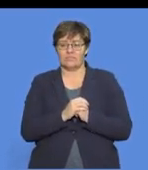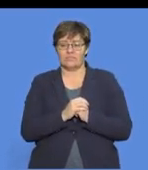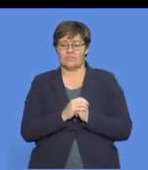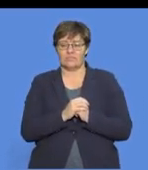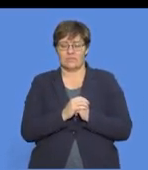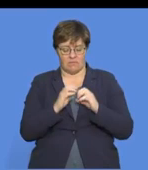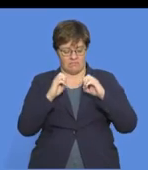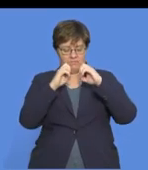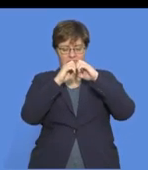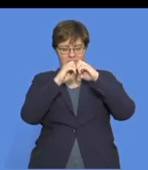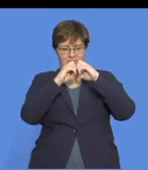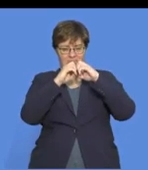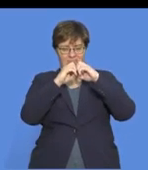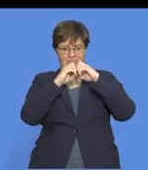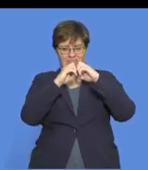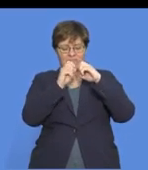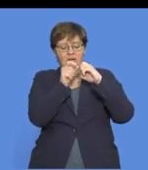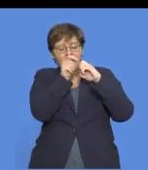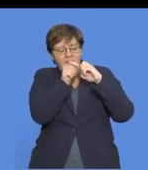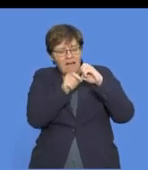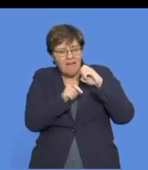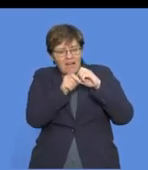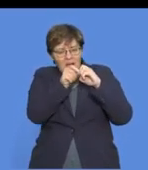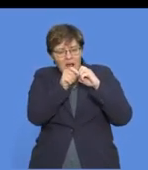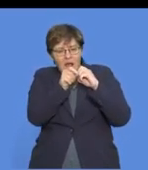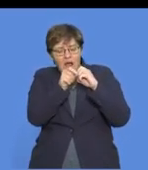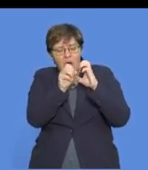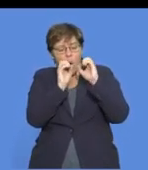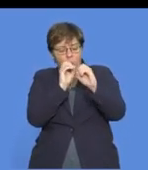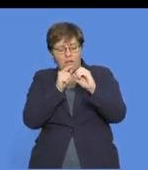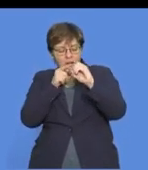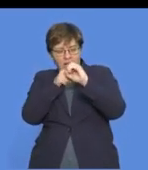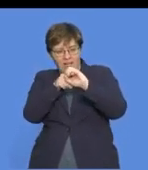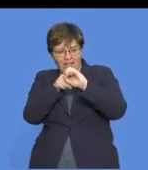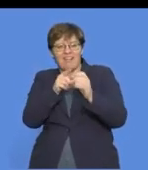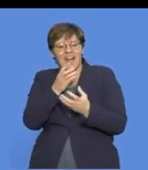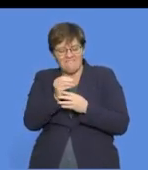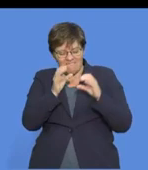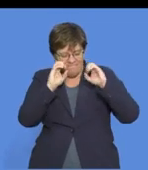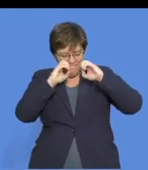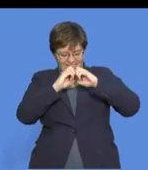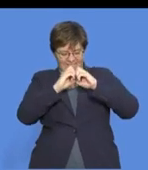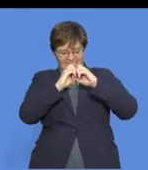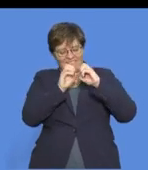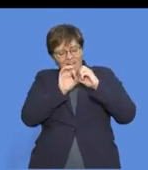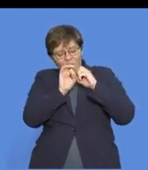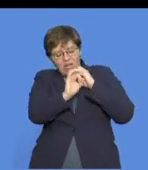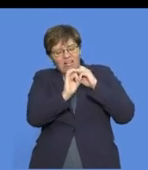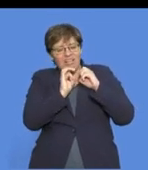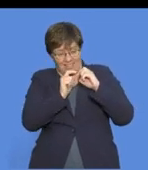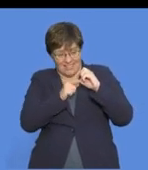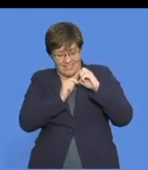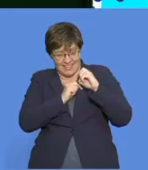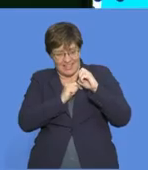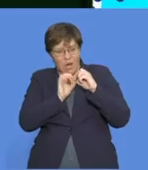next to each other with a little hole in the middle. And that hole is